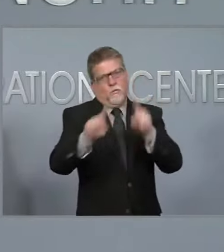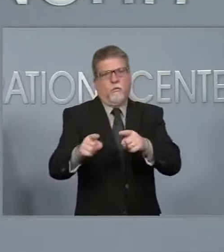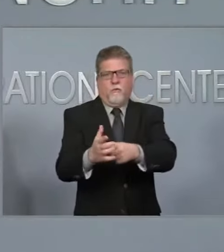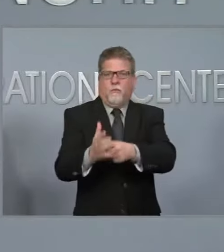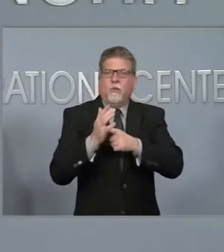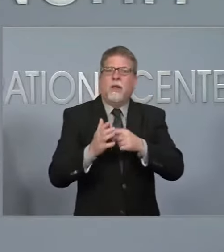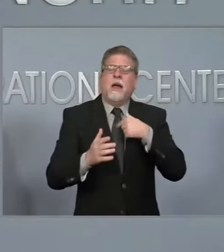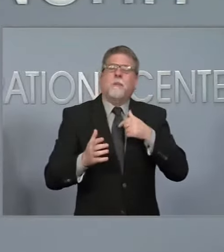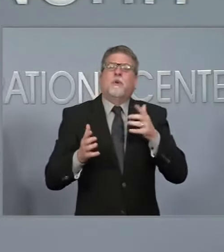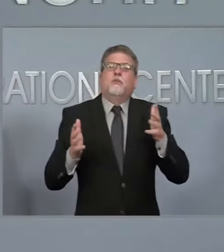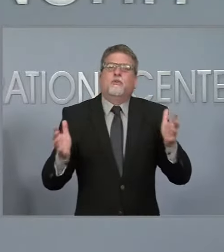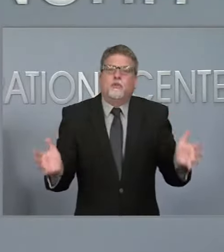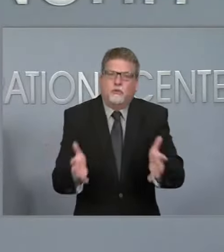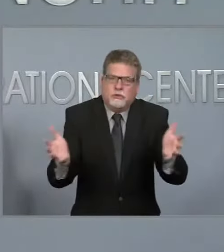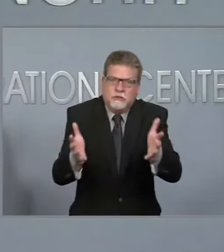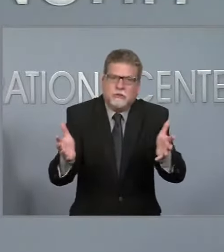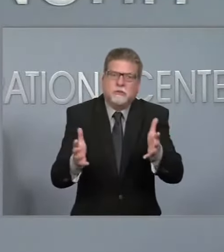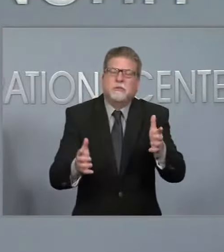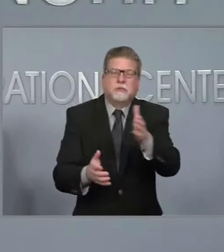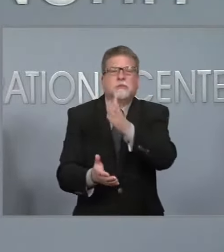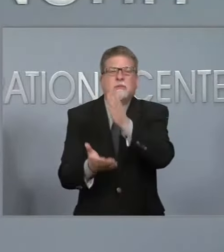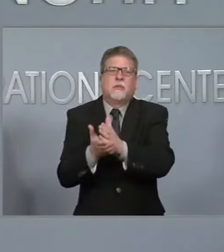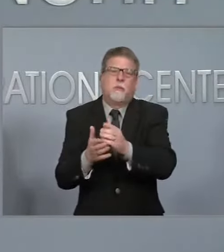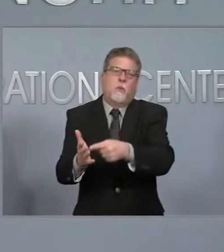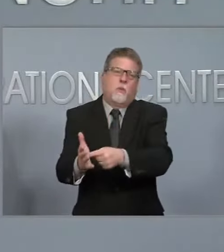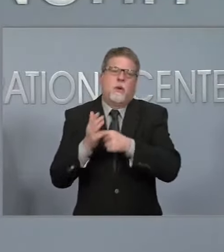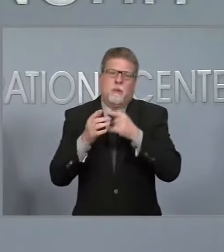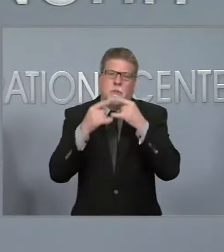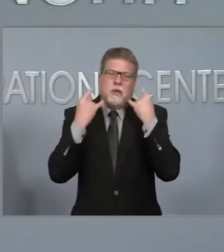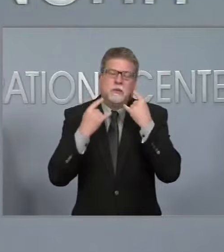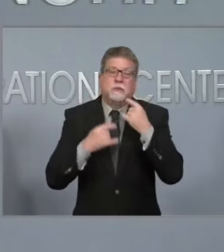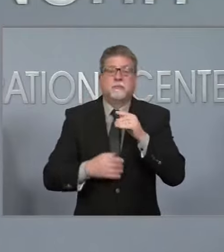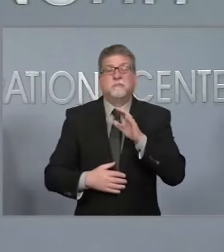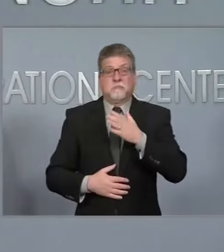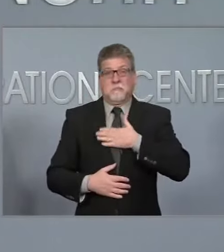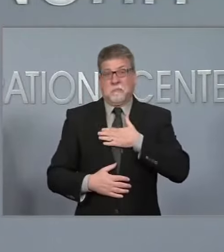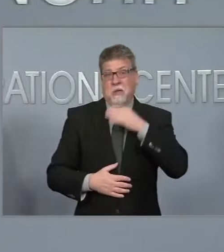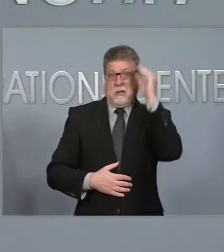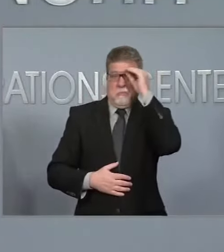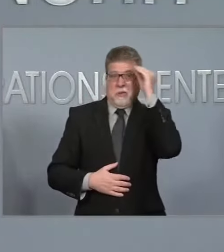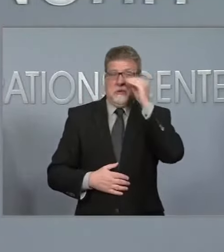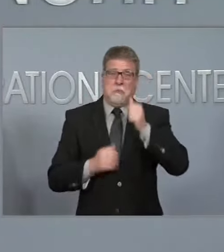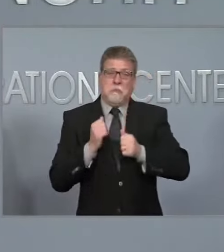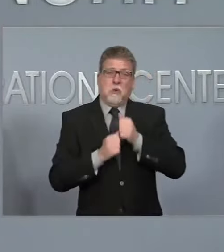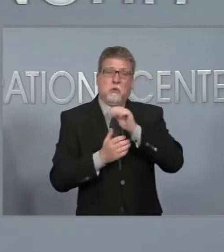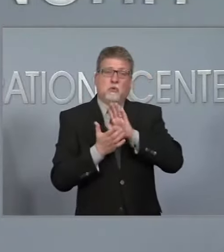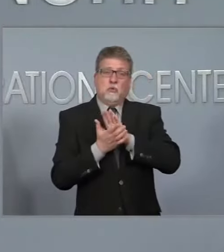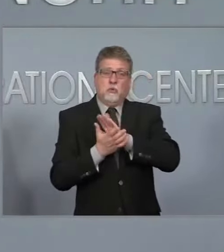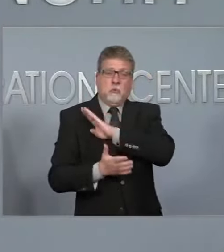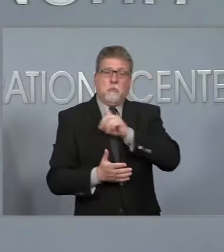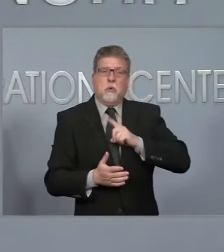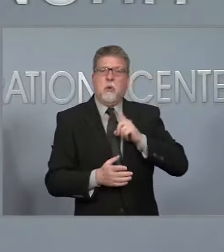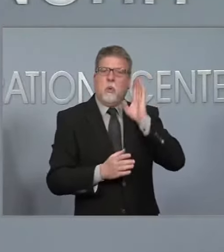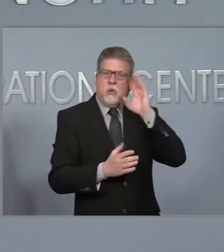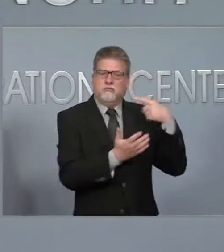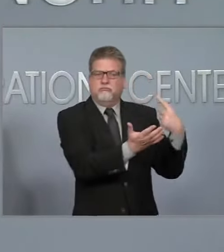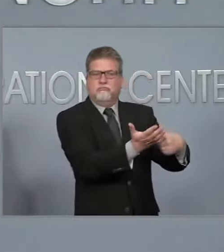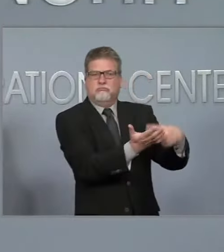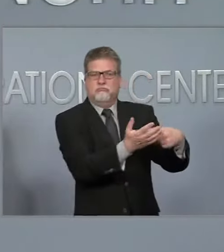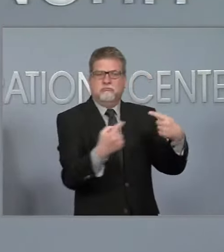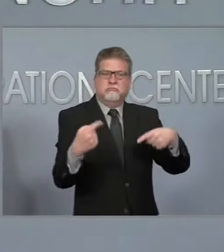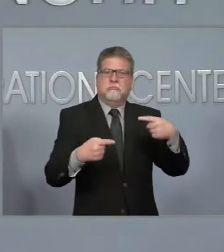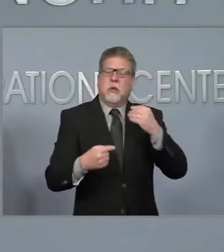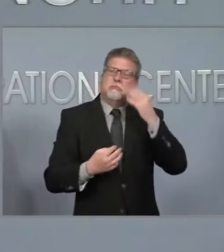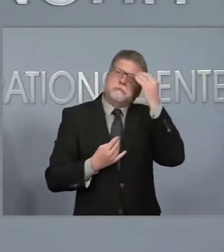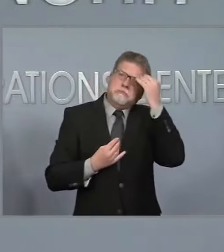requirements. I think most all of the school boards are going to consider it, and I think that that's an important thing